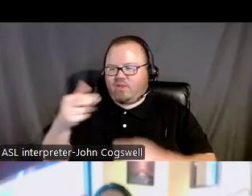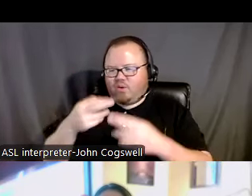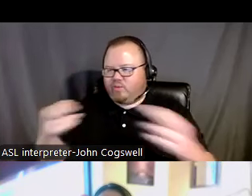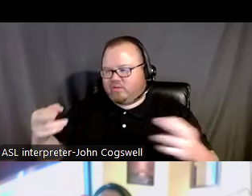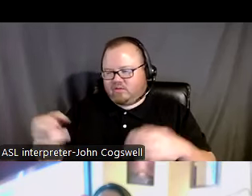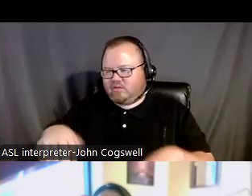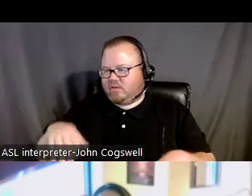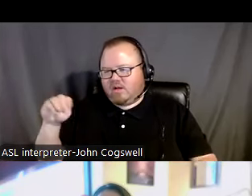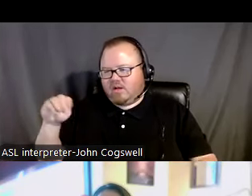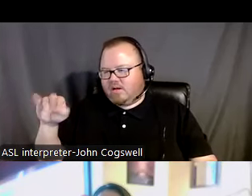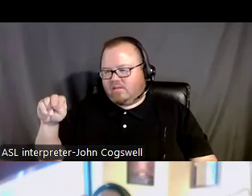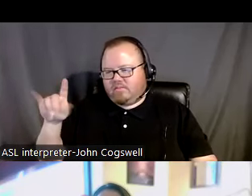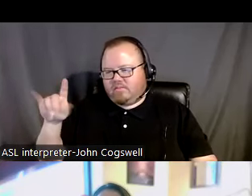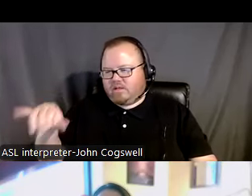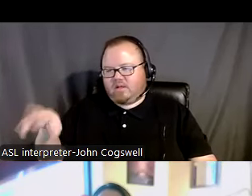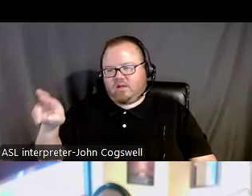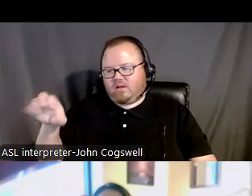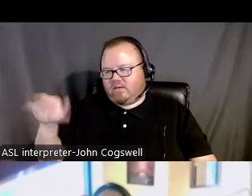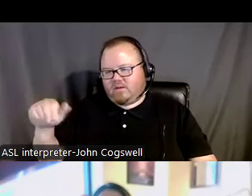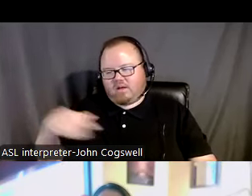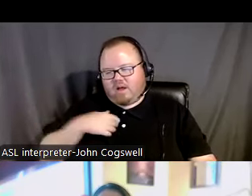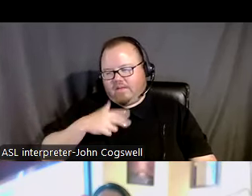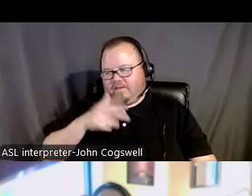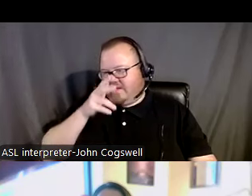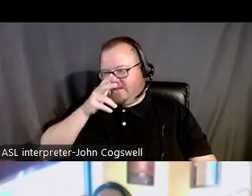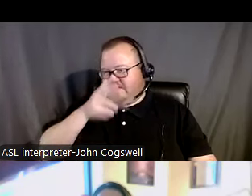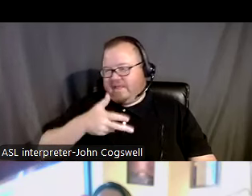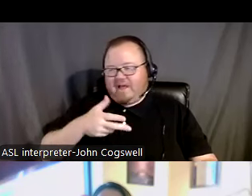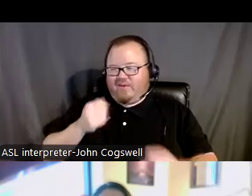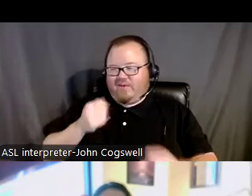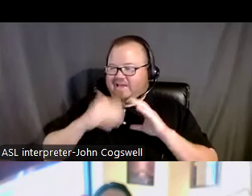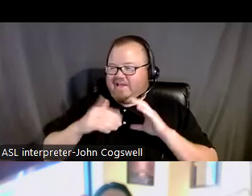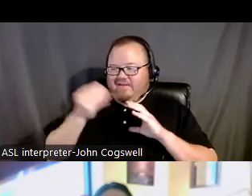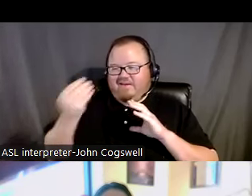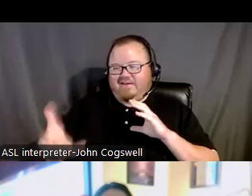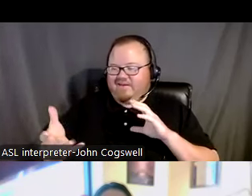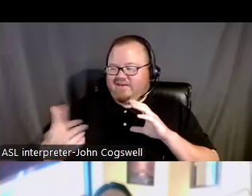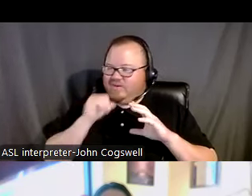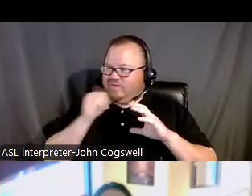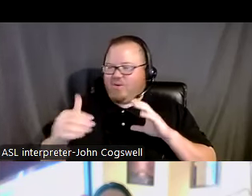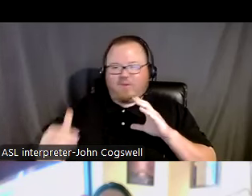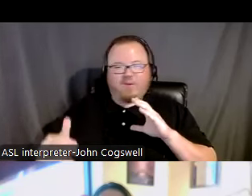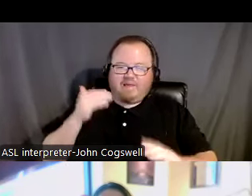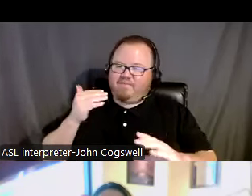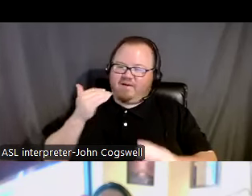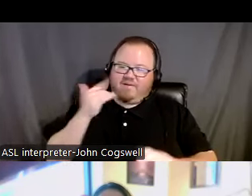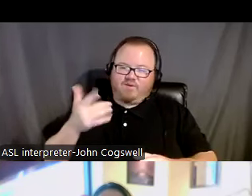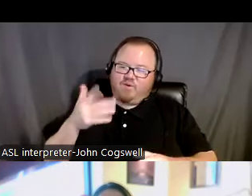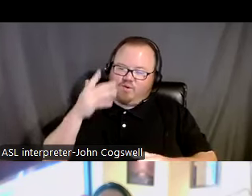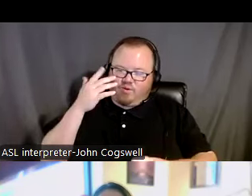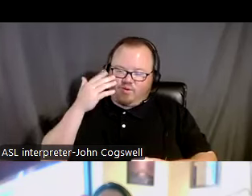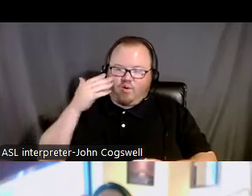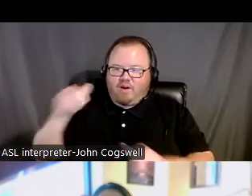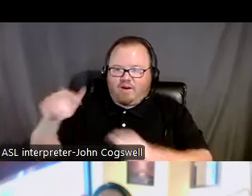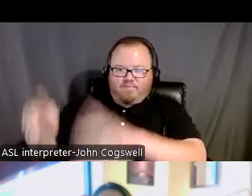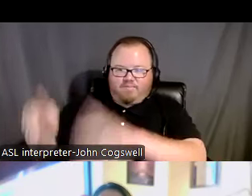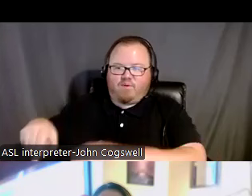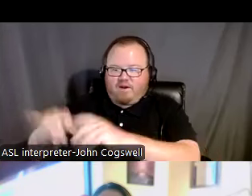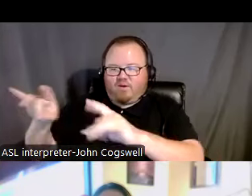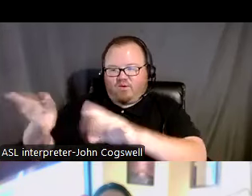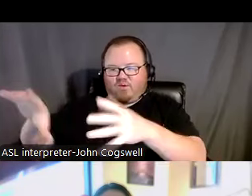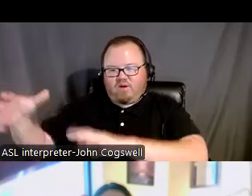Mindy and Rebecca will absolutely confirm, I suck at email. So do not email if you or someone you know is in crisis. Please reach out to